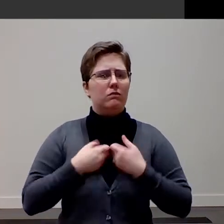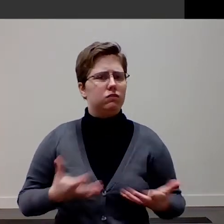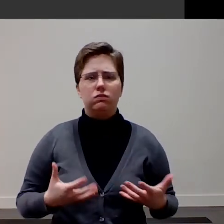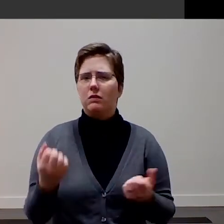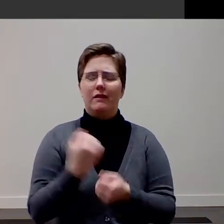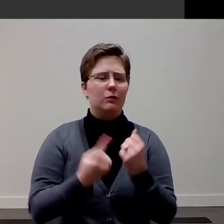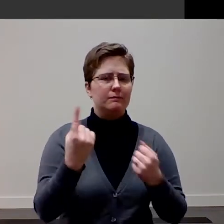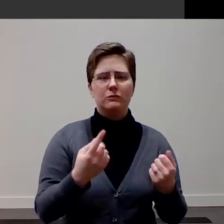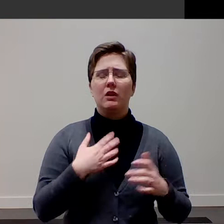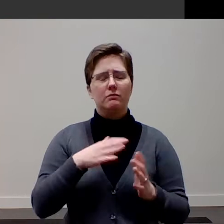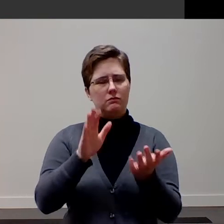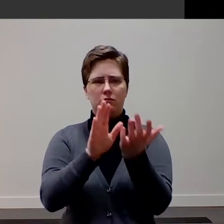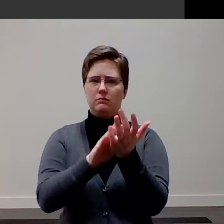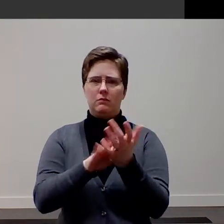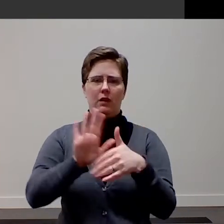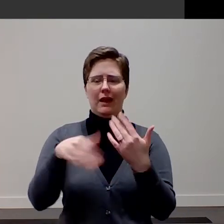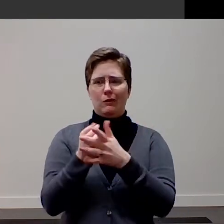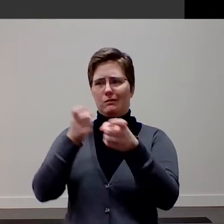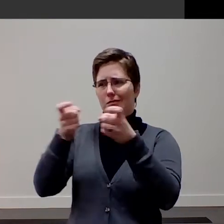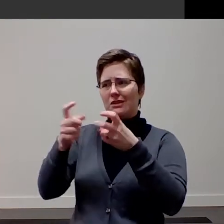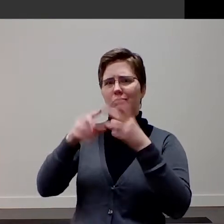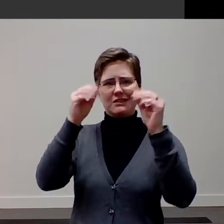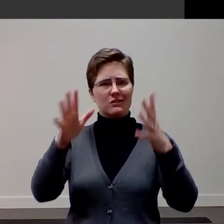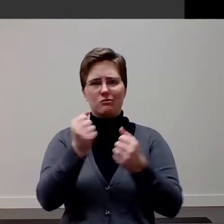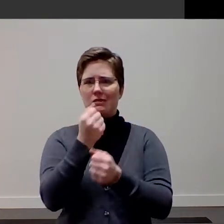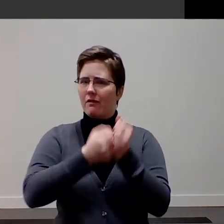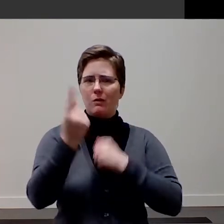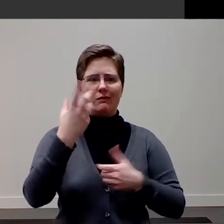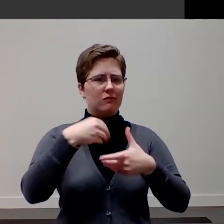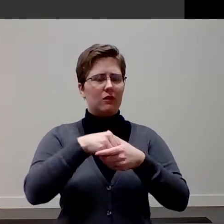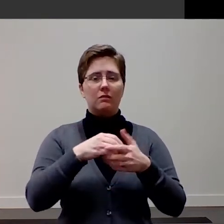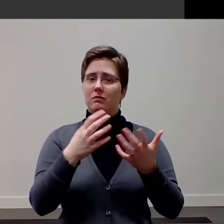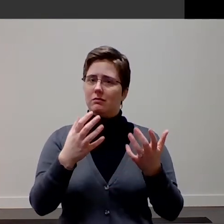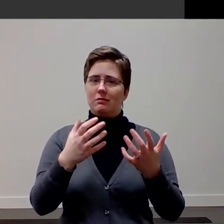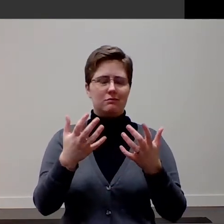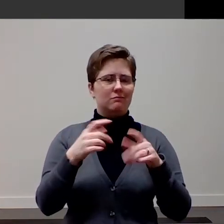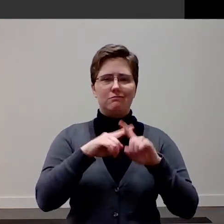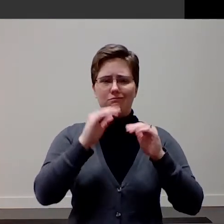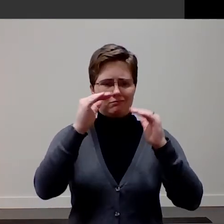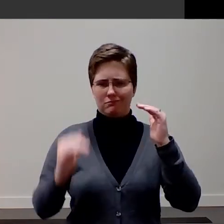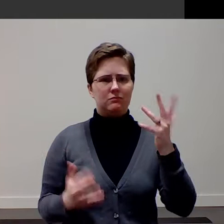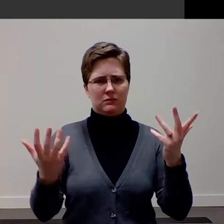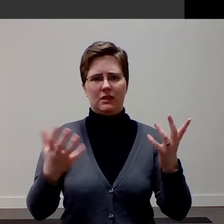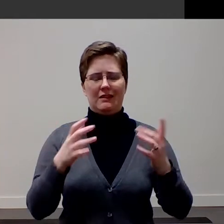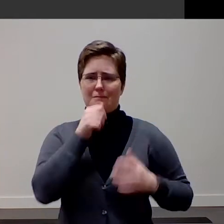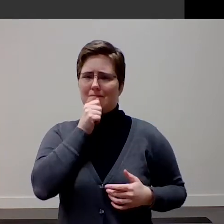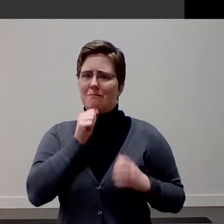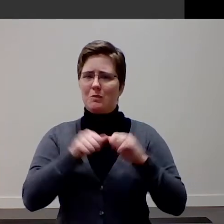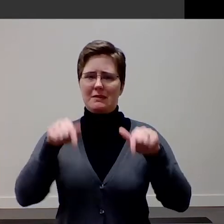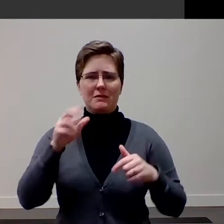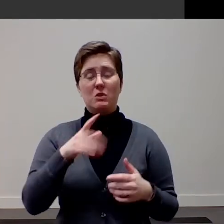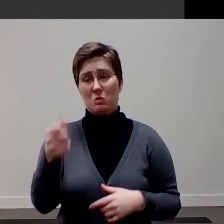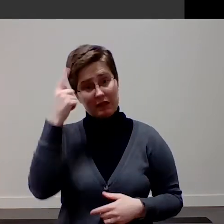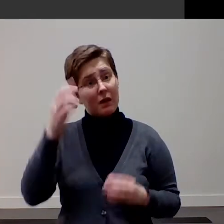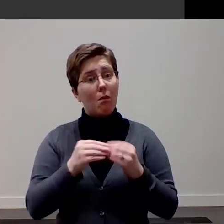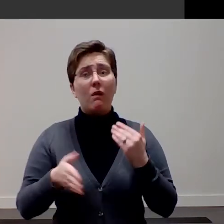I do take my hats off to our administrative, our teachers, and all of us, even the cabinet level, on dealing with this. You would think it'd be